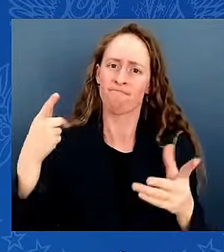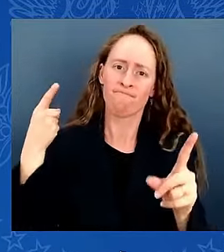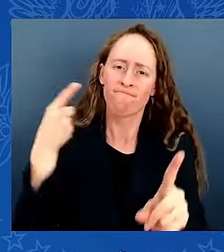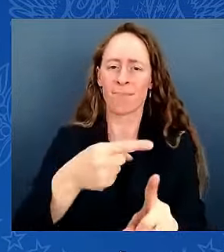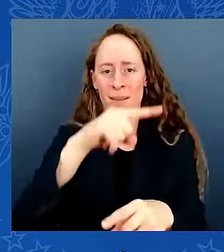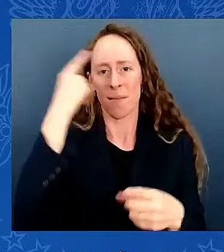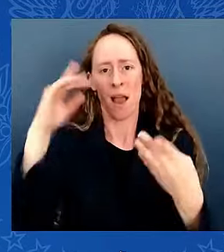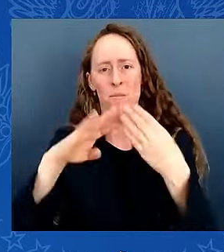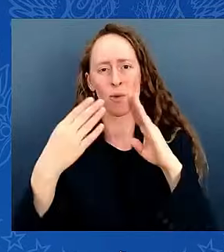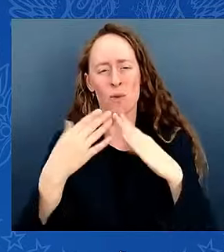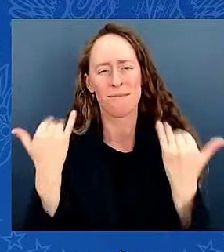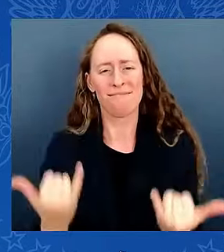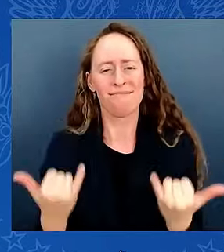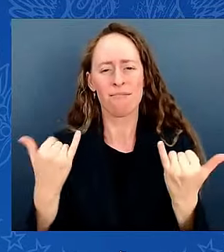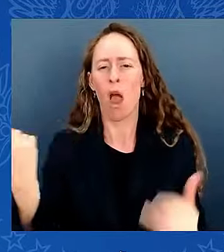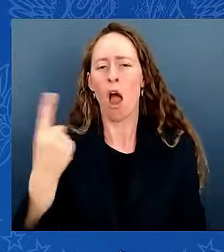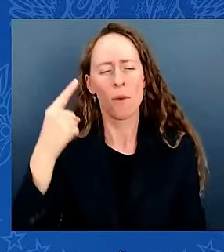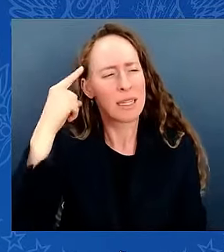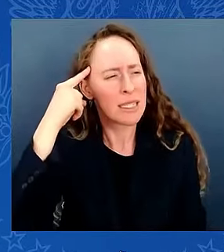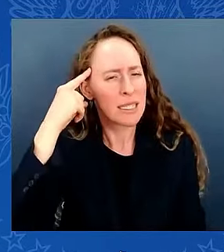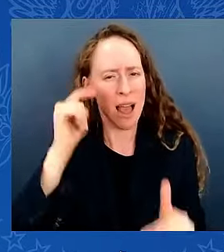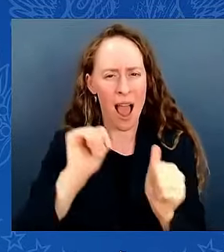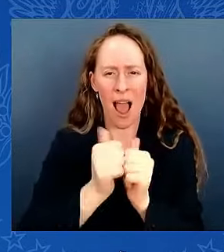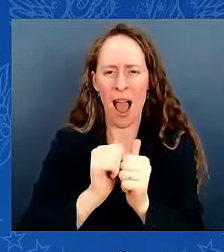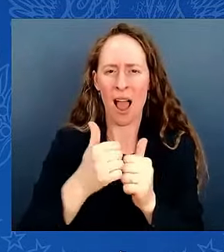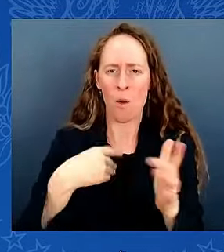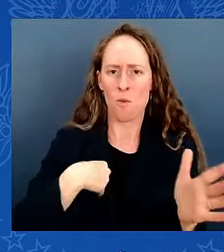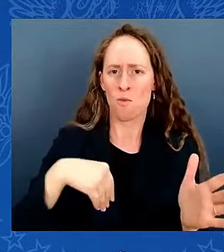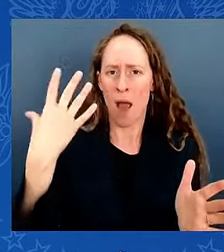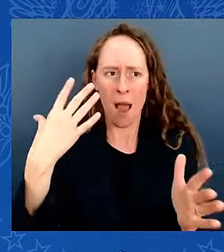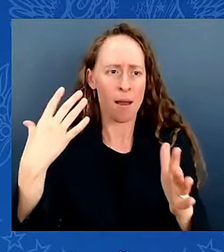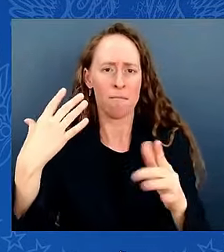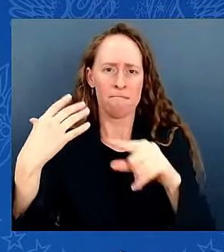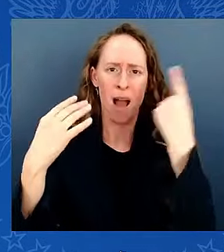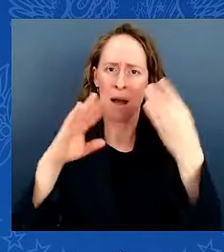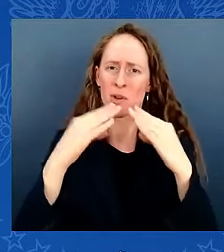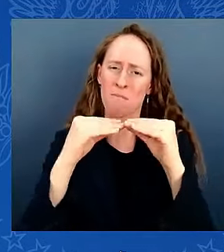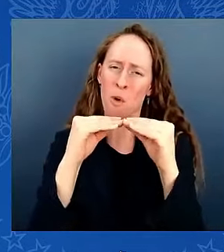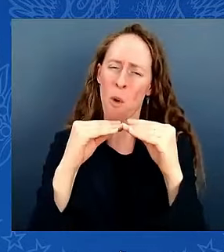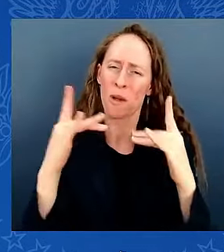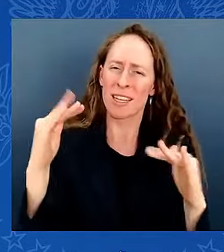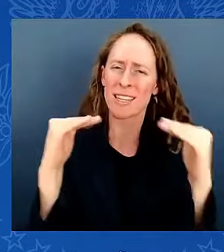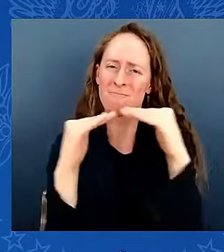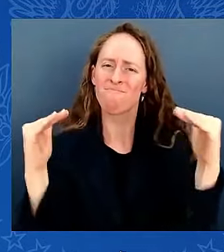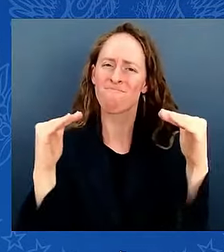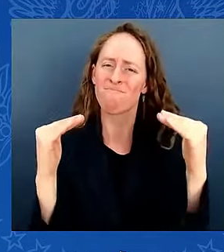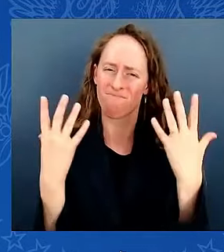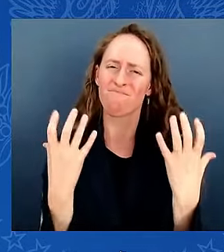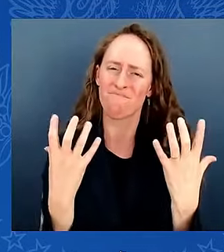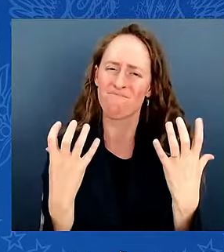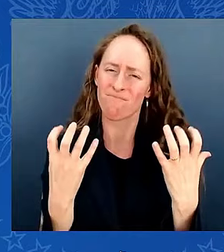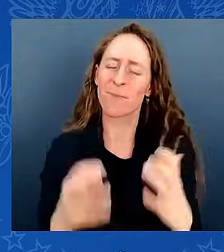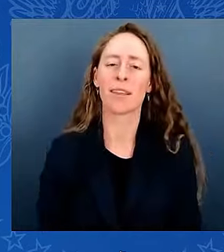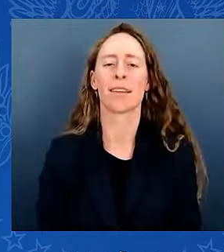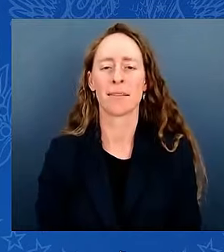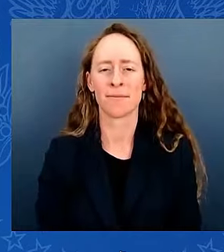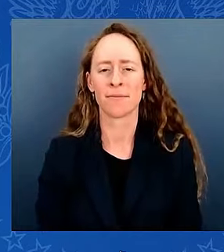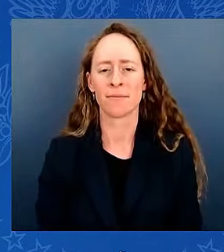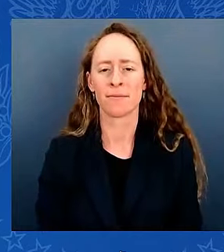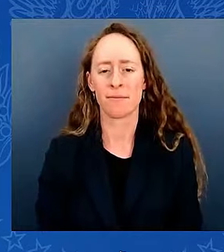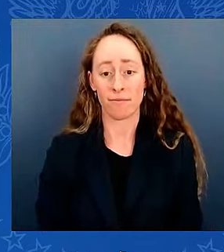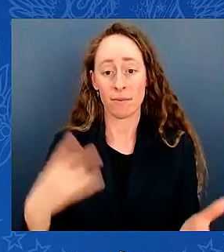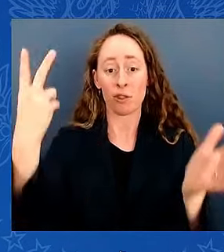help, in just 3.5 years, we've created over 2 million new Black jobs for Black Americans and